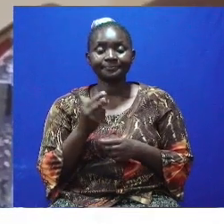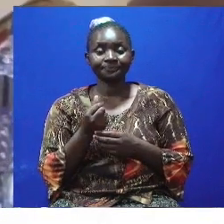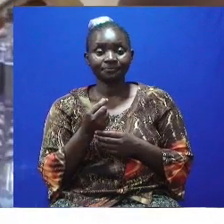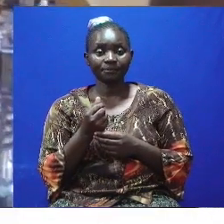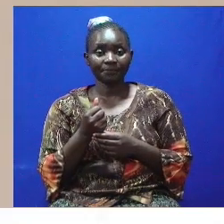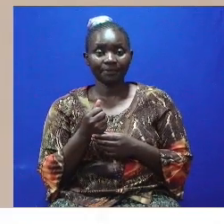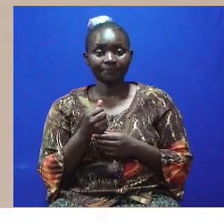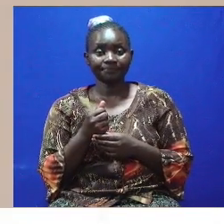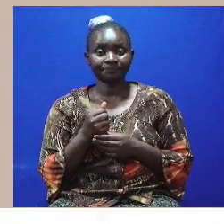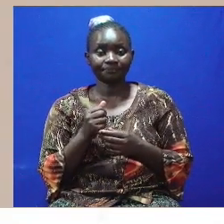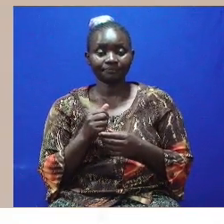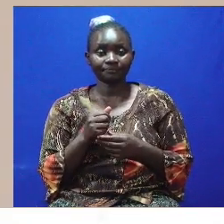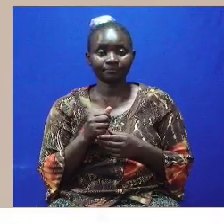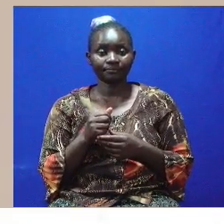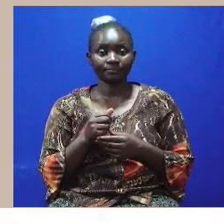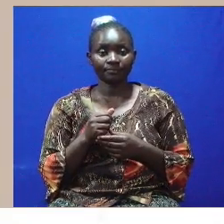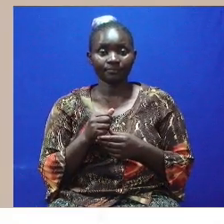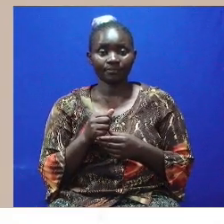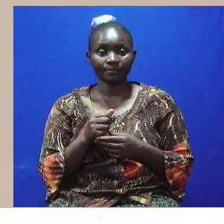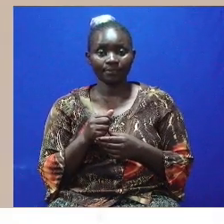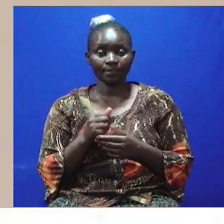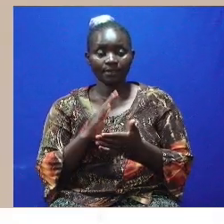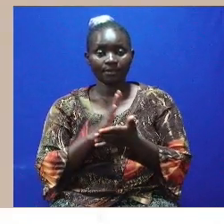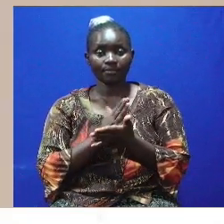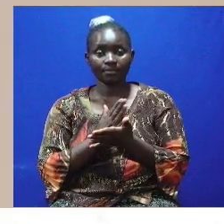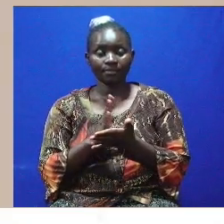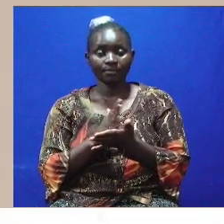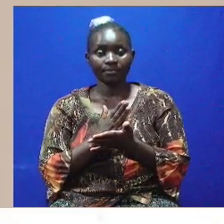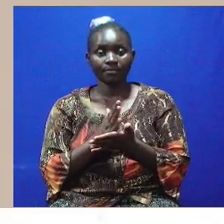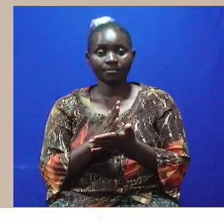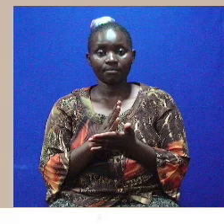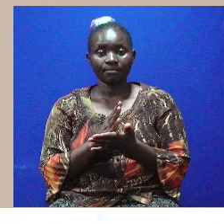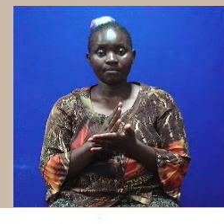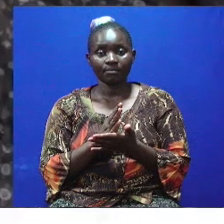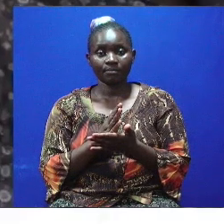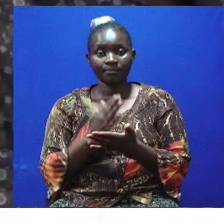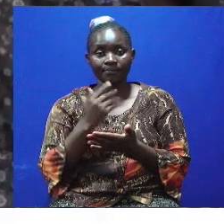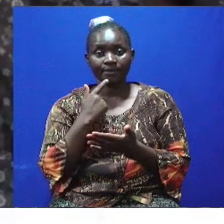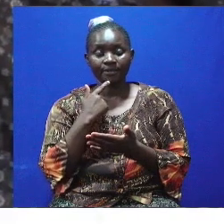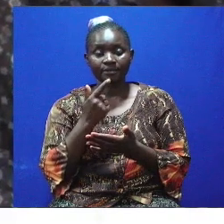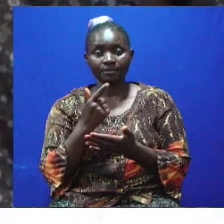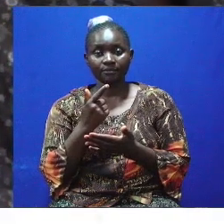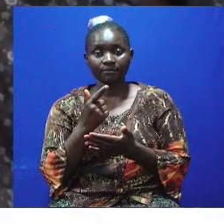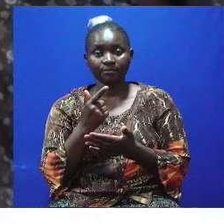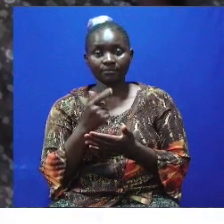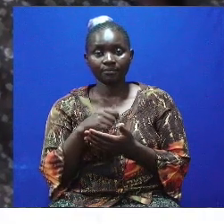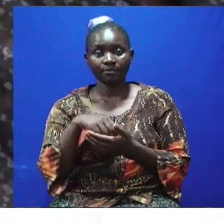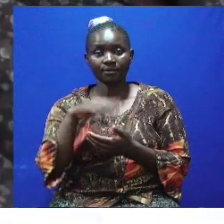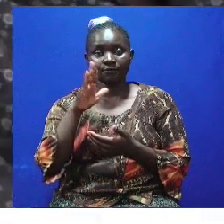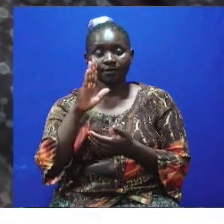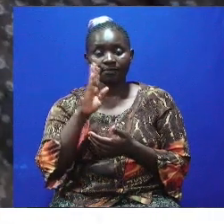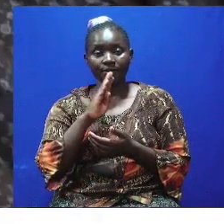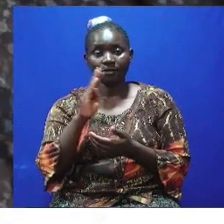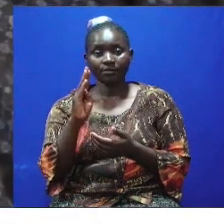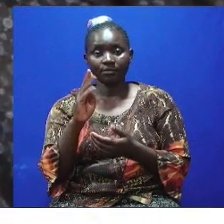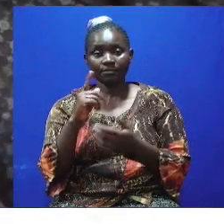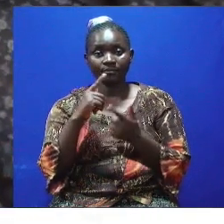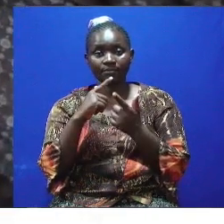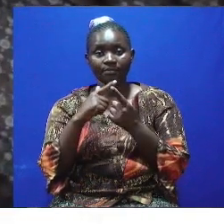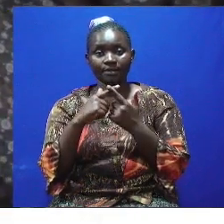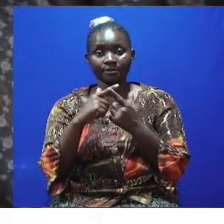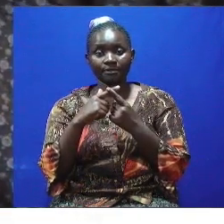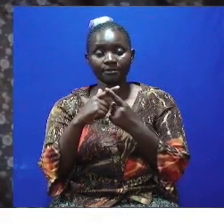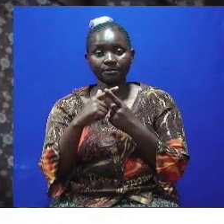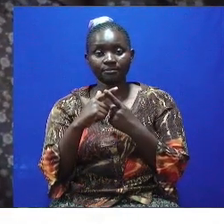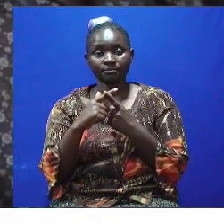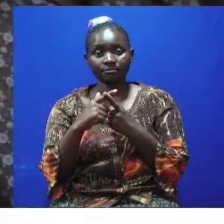that list. That number 7. She returned another 5 billion plus. You also need